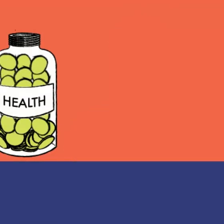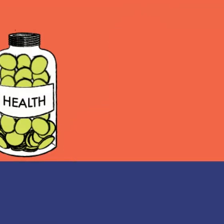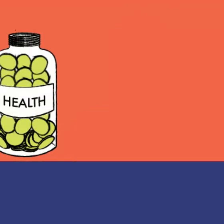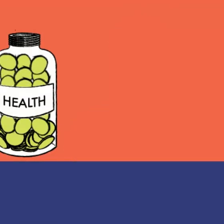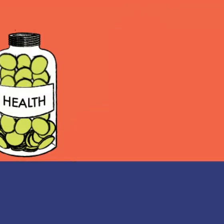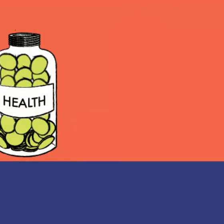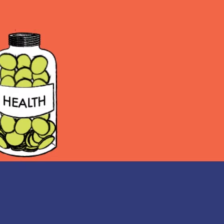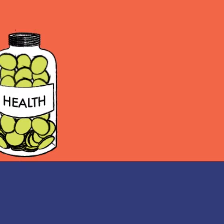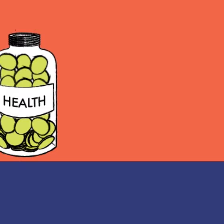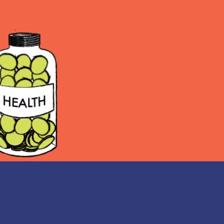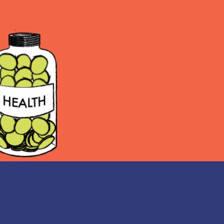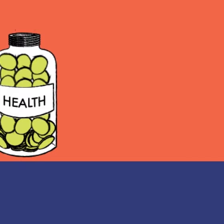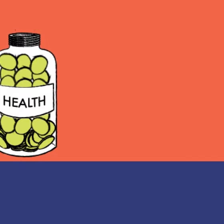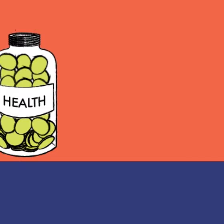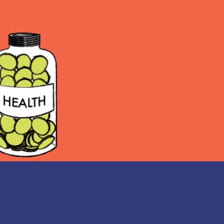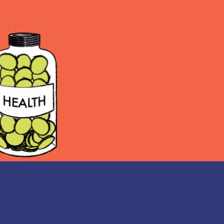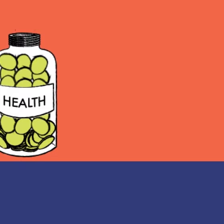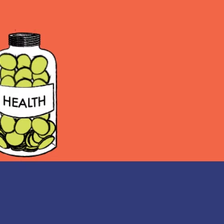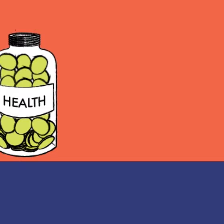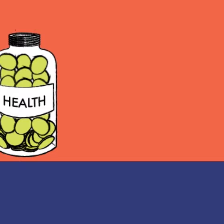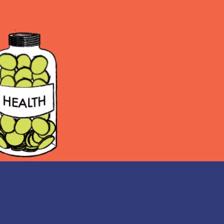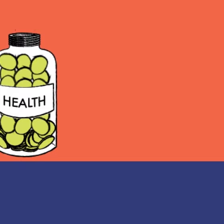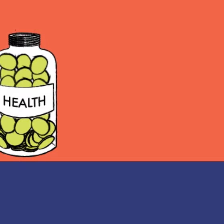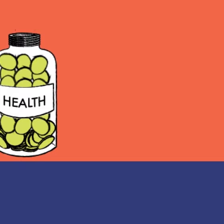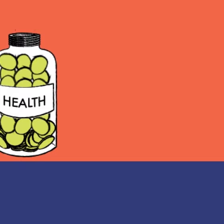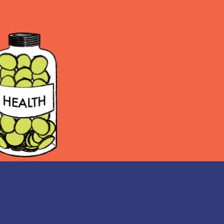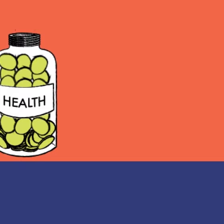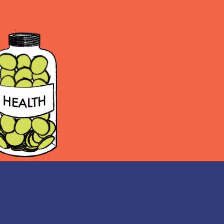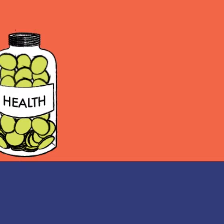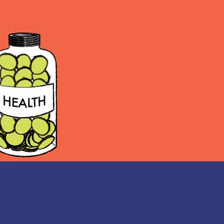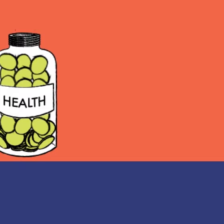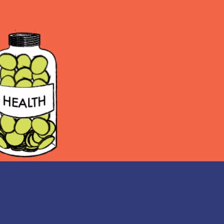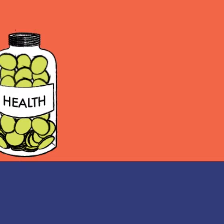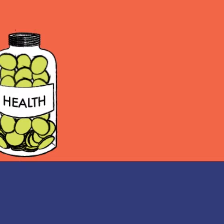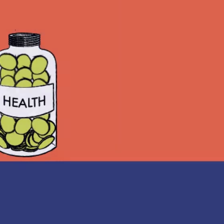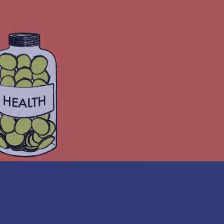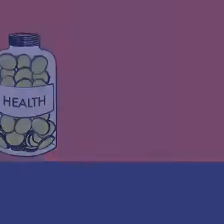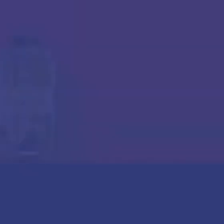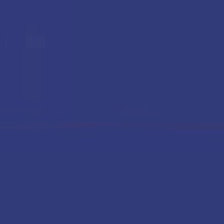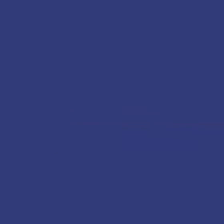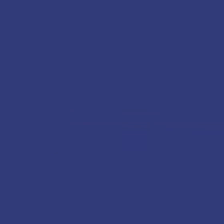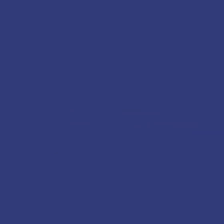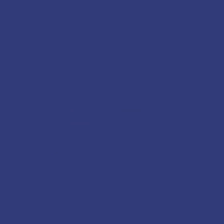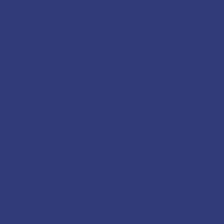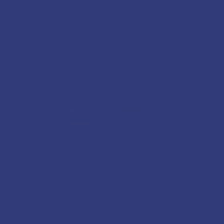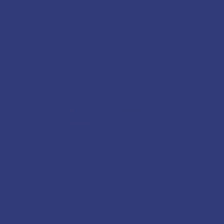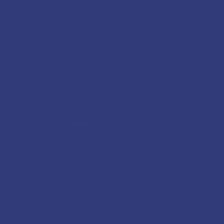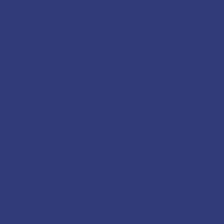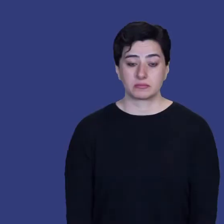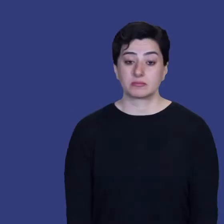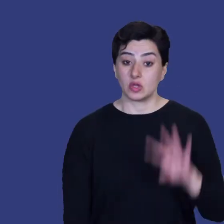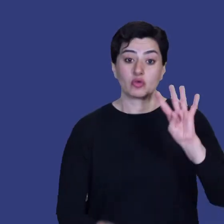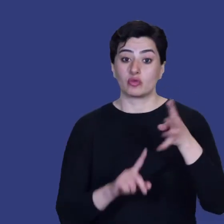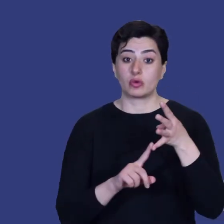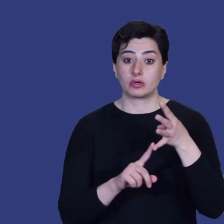jars full of coins bearing inscriptions, disaster risk reduction, education and health respectively. Four.